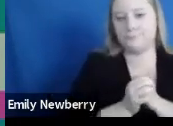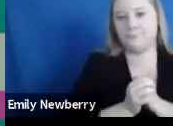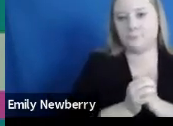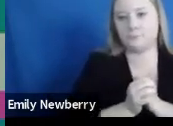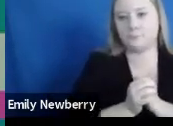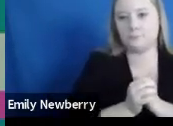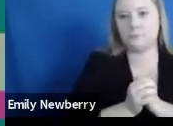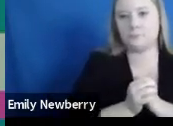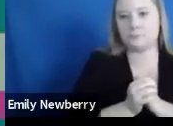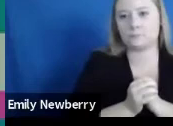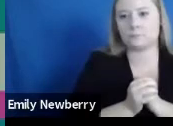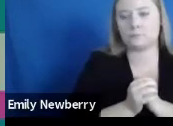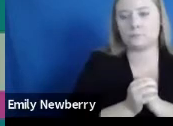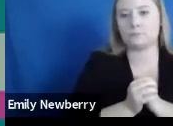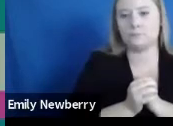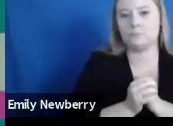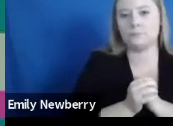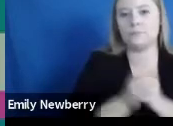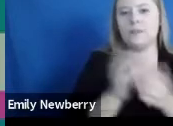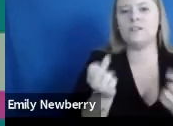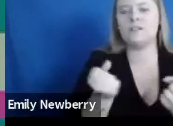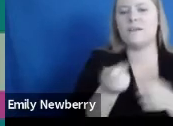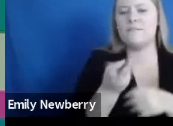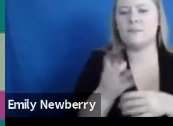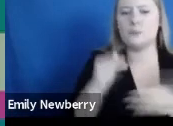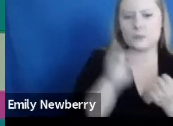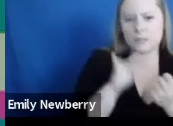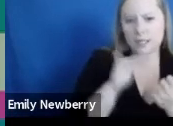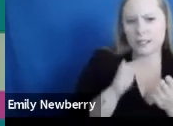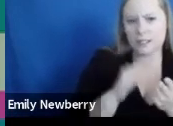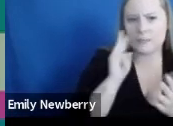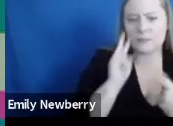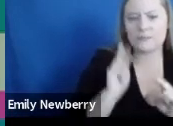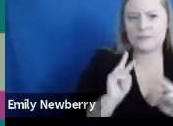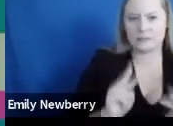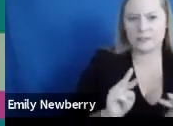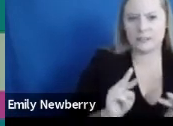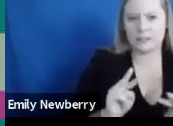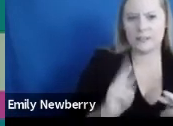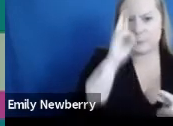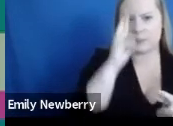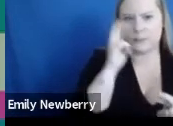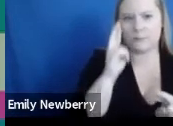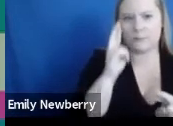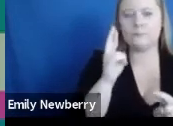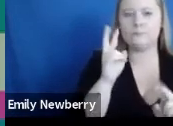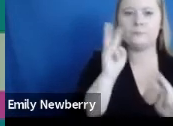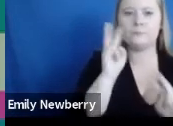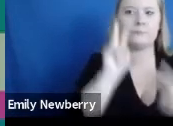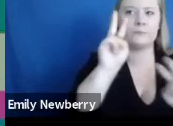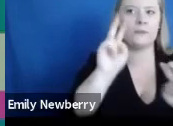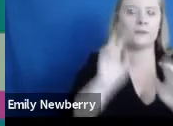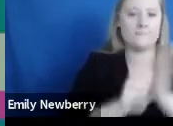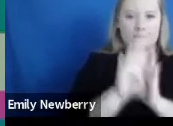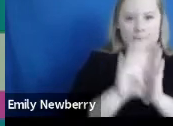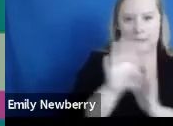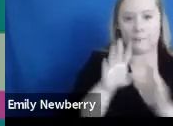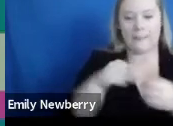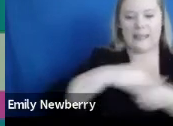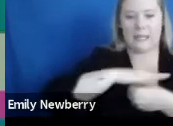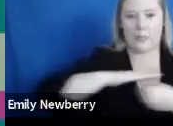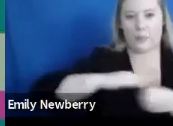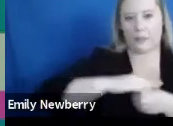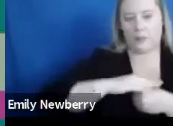So there's a number of studies that have looked at the reasonable foreseeable development in the area.